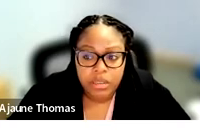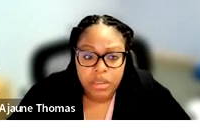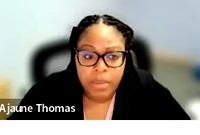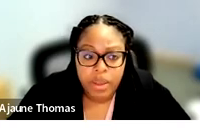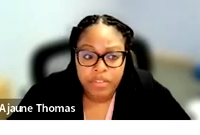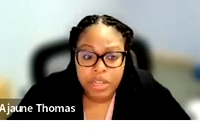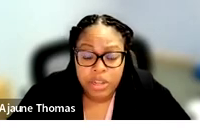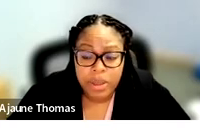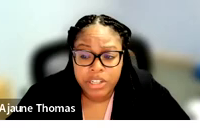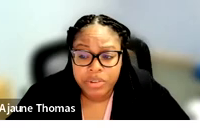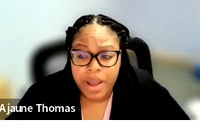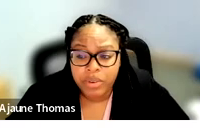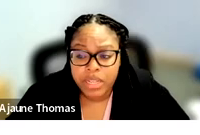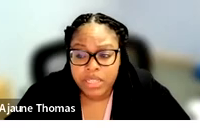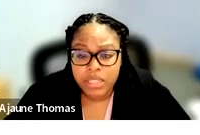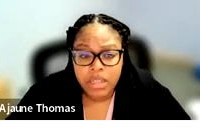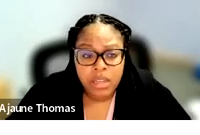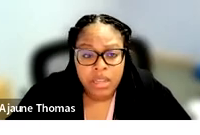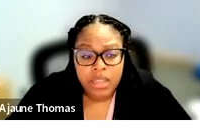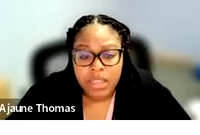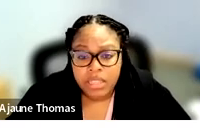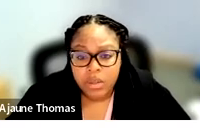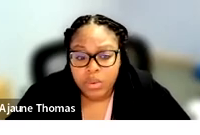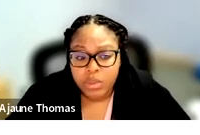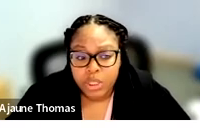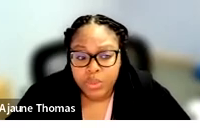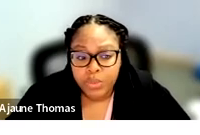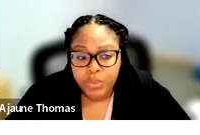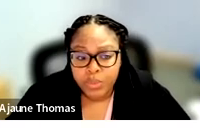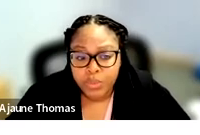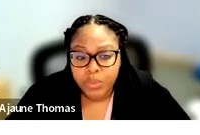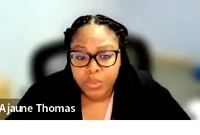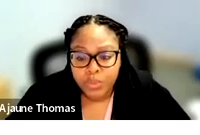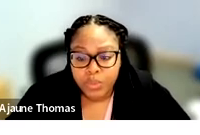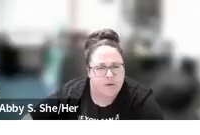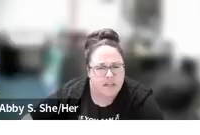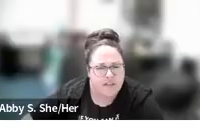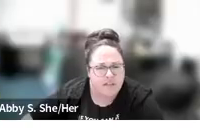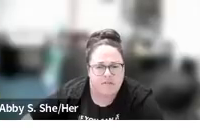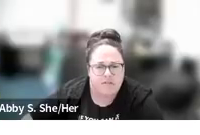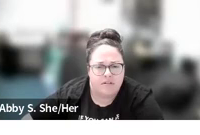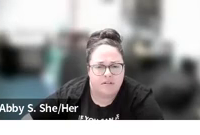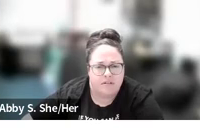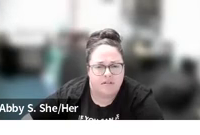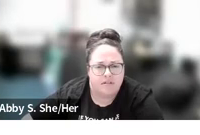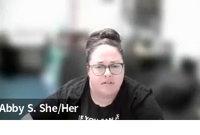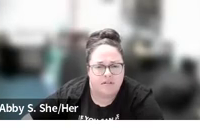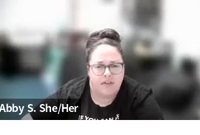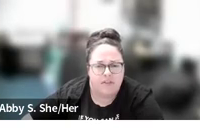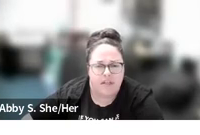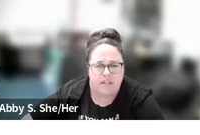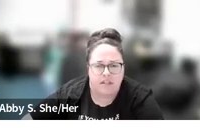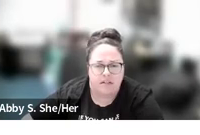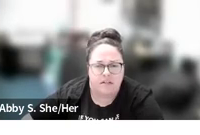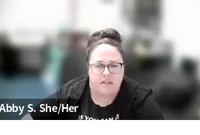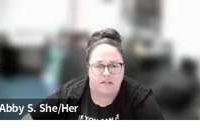to about information about their surroundings. I think that's a cool one too. Does iOS have that though? I